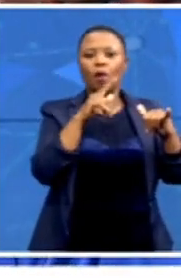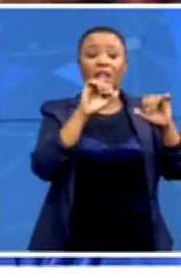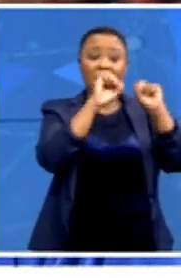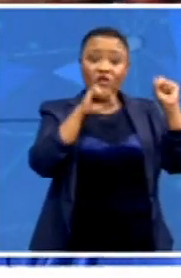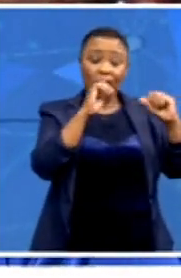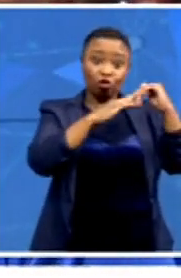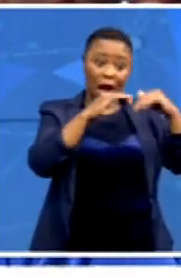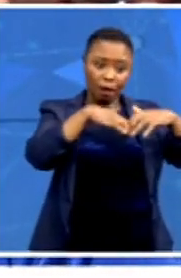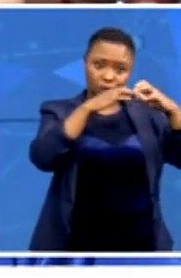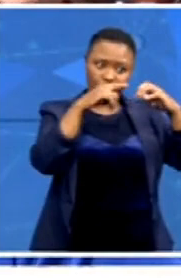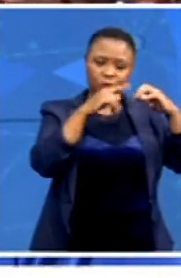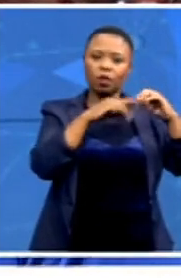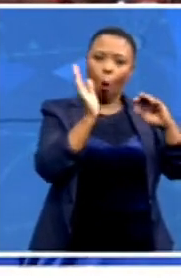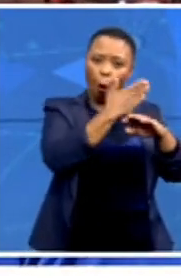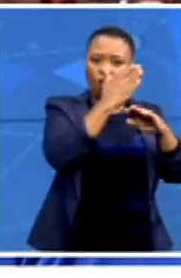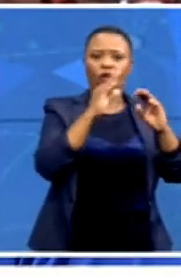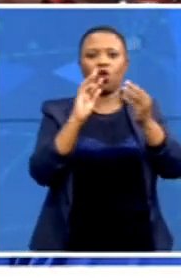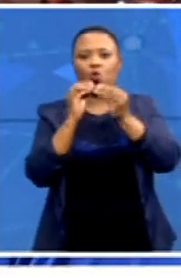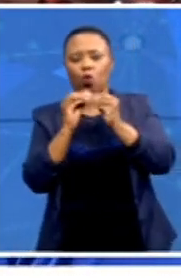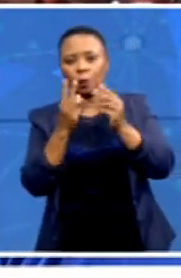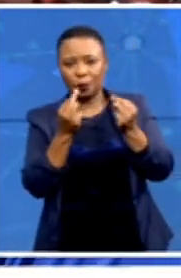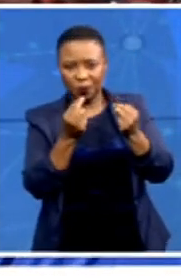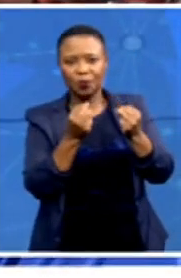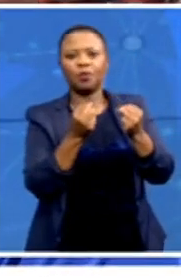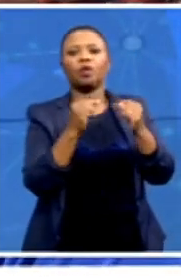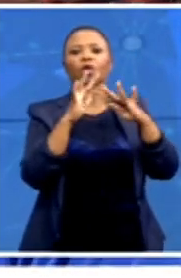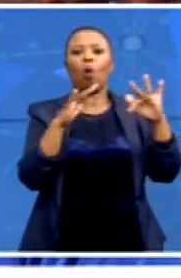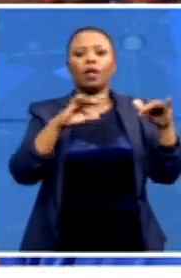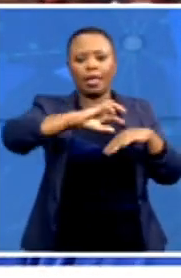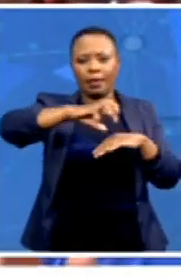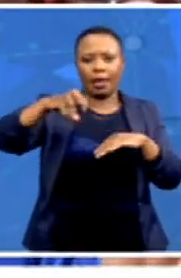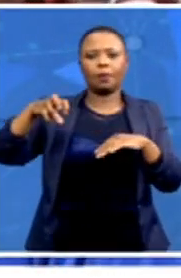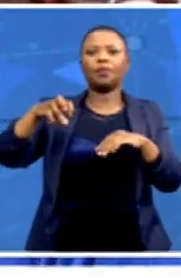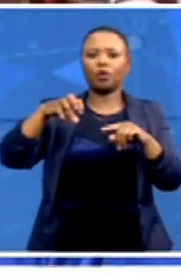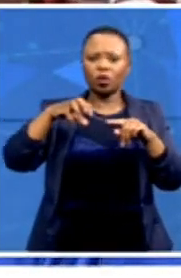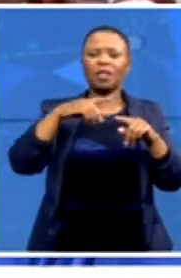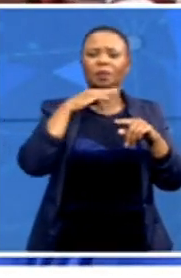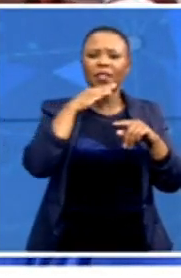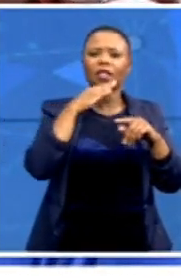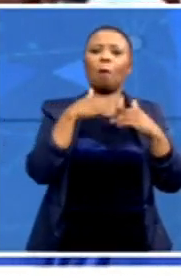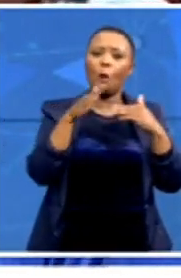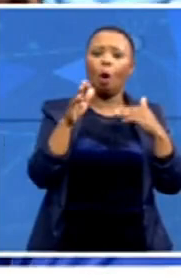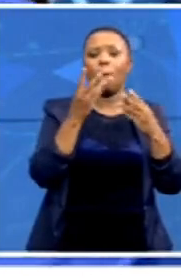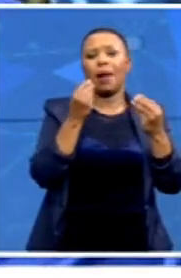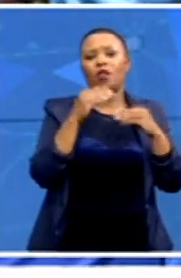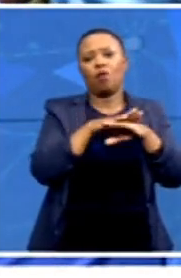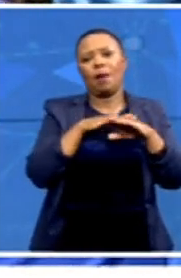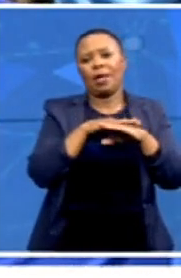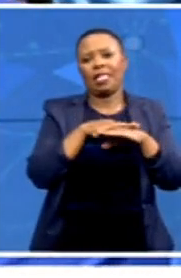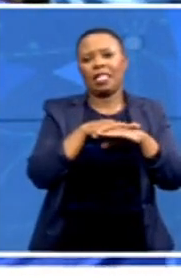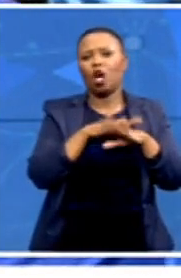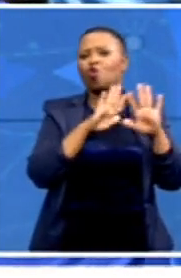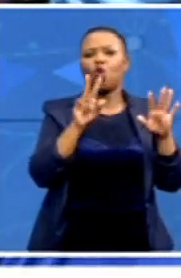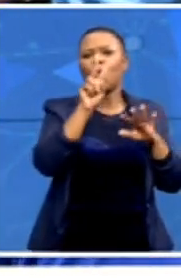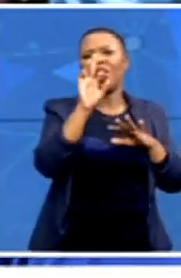that don't have water. And this means that municipalities are going to have to spend more money on the basics, not on 23 million rand stadiums and 2.7